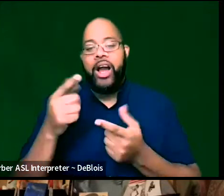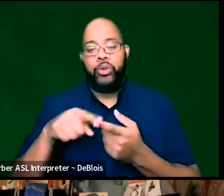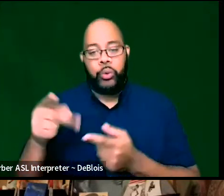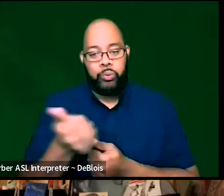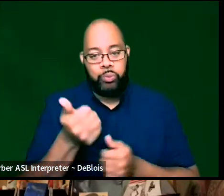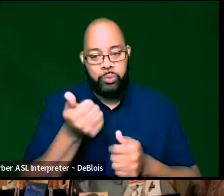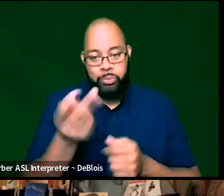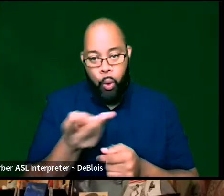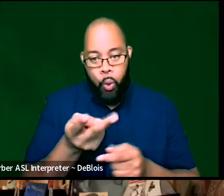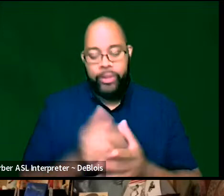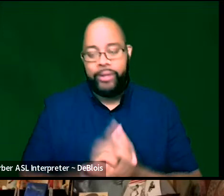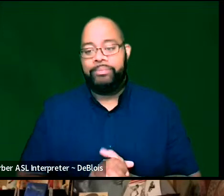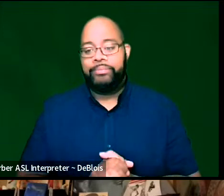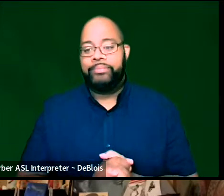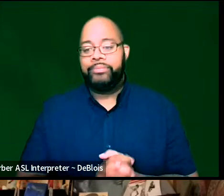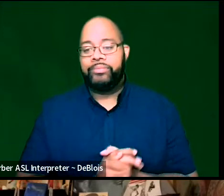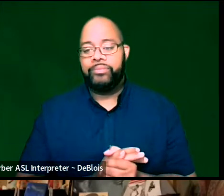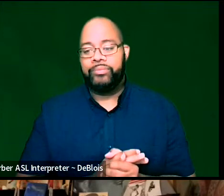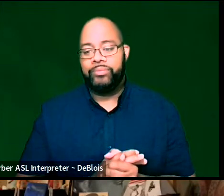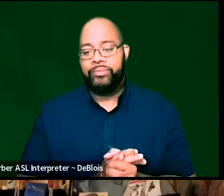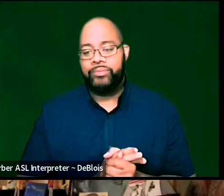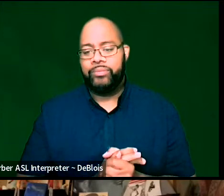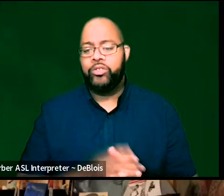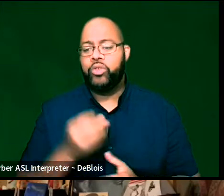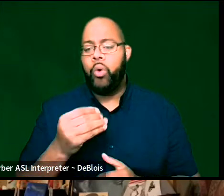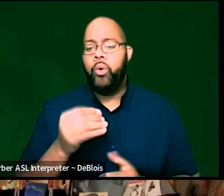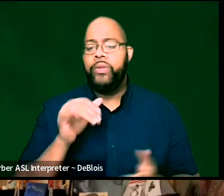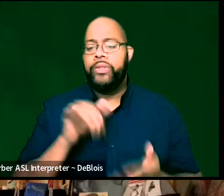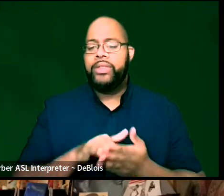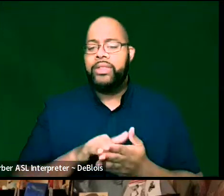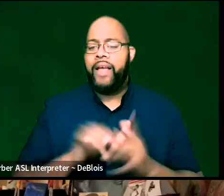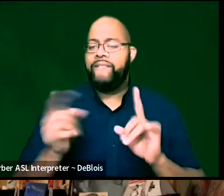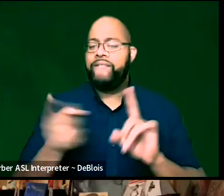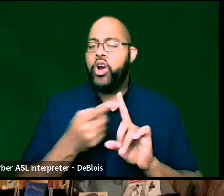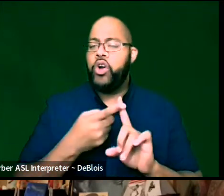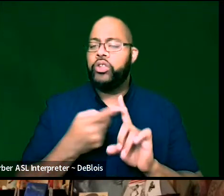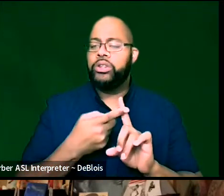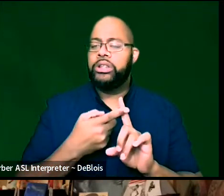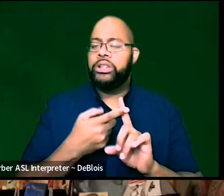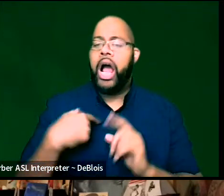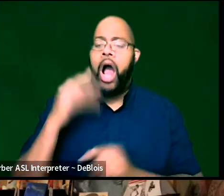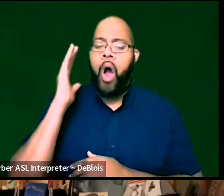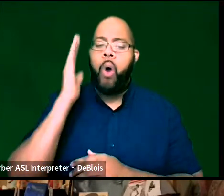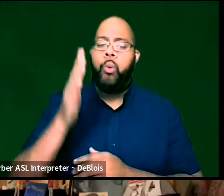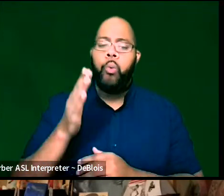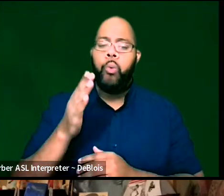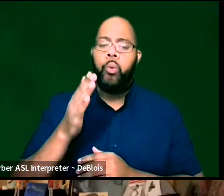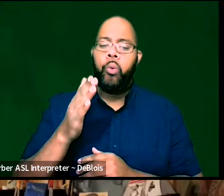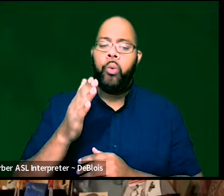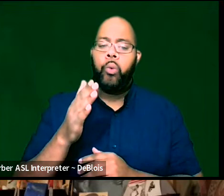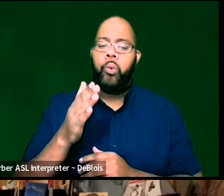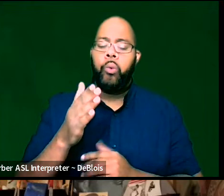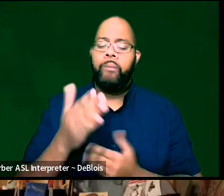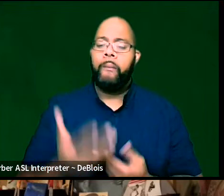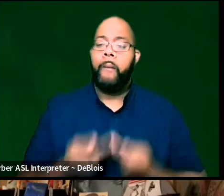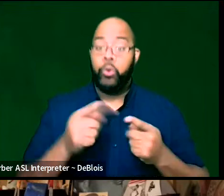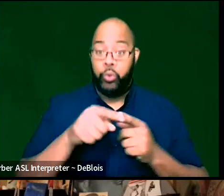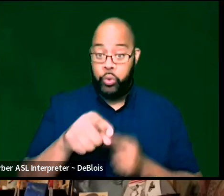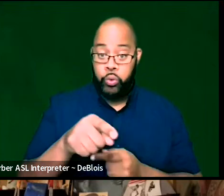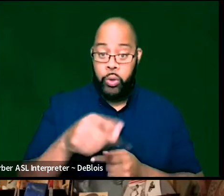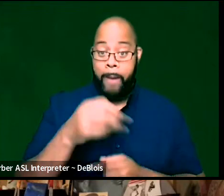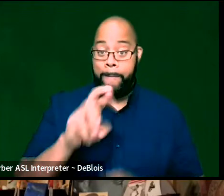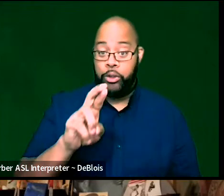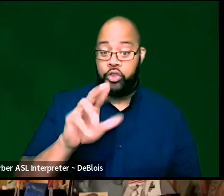each of you. And so this first one, I'm going to pose to you,